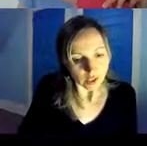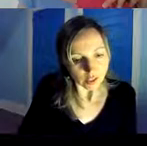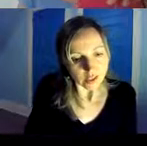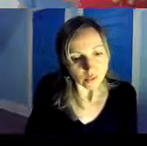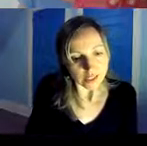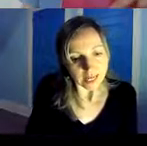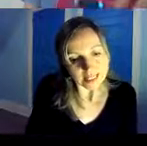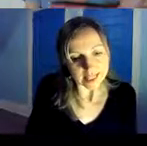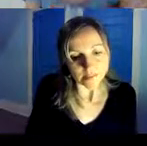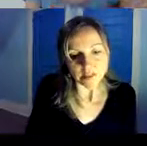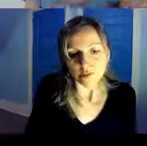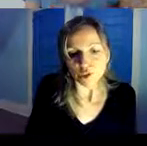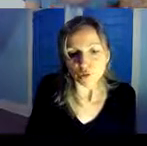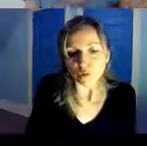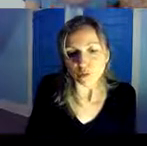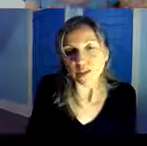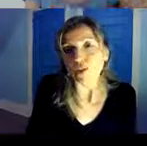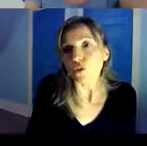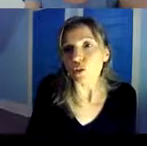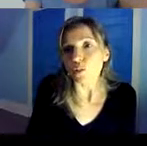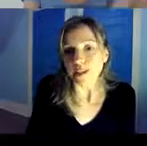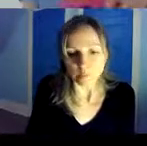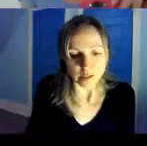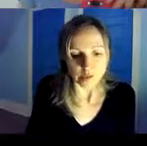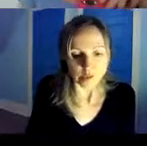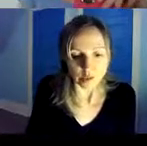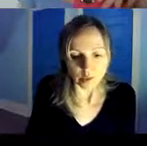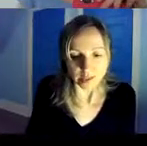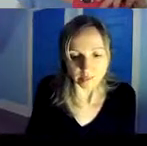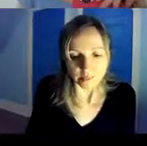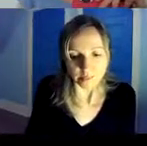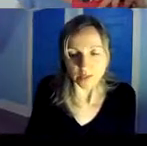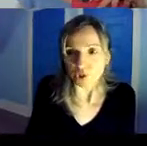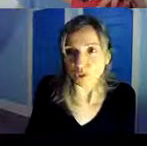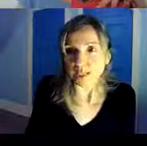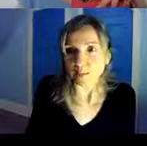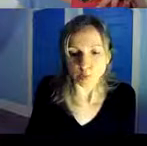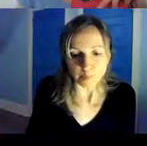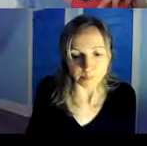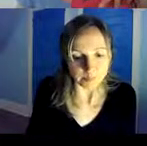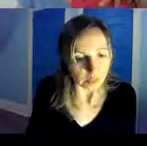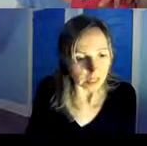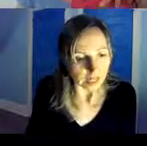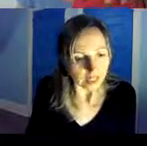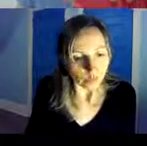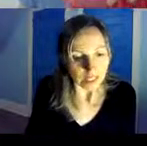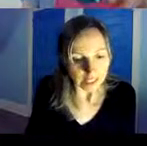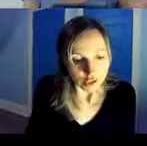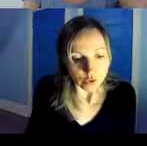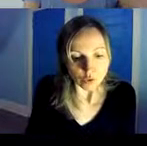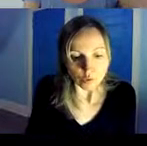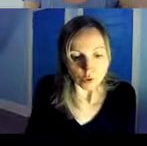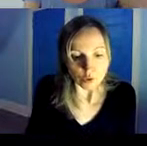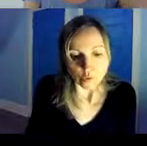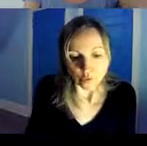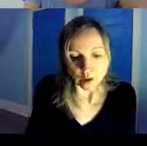In the garden, you want to cut stems every 2 to 3 weeks as soon as the plant appears in the spring, usually April. And you want to continue